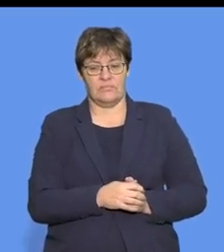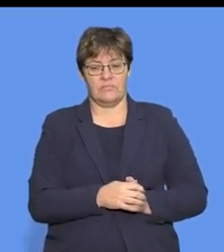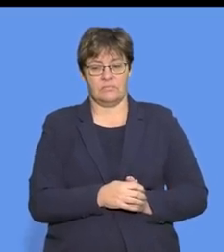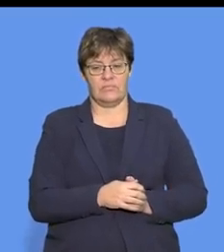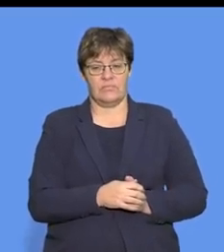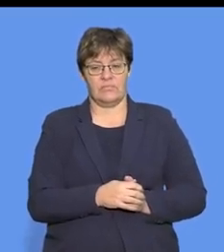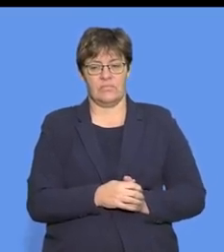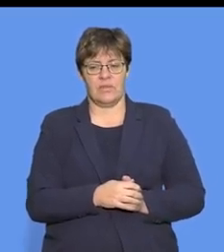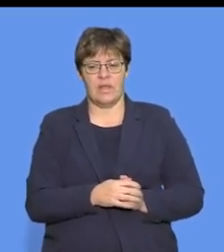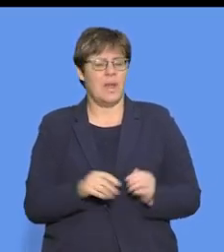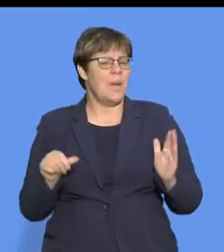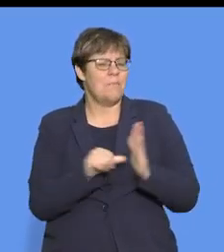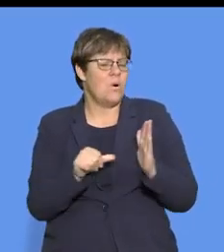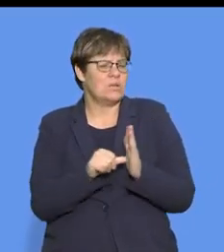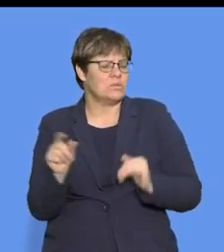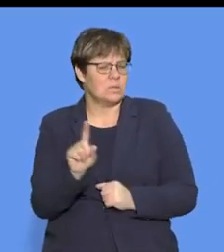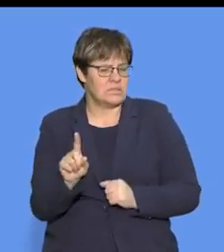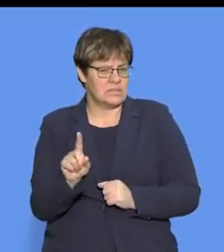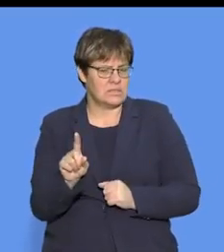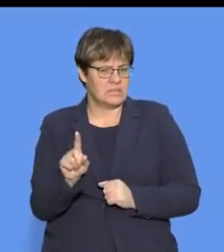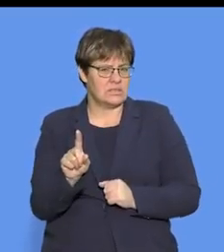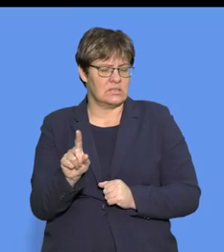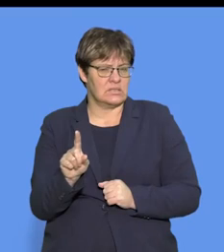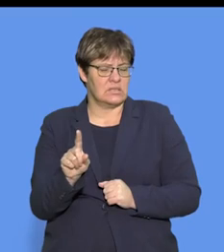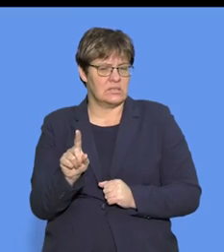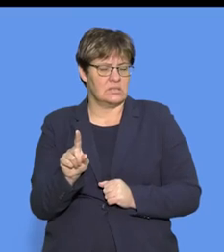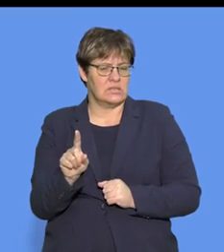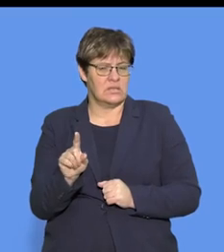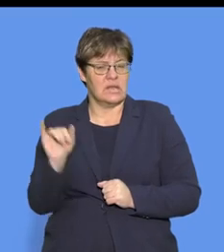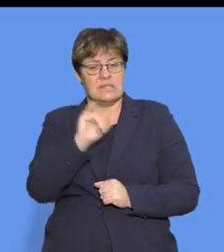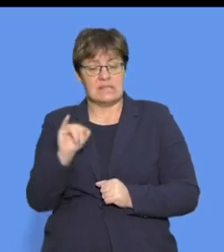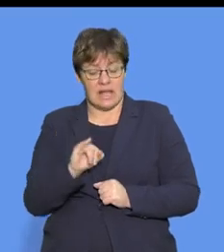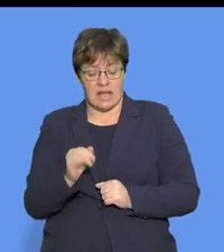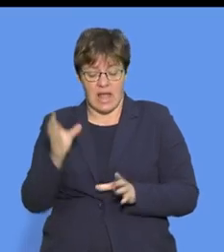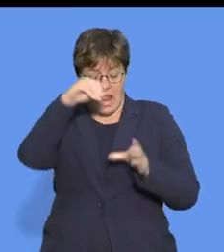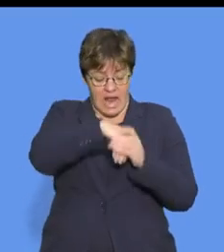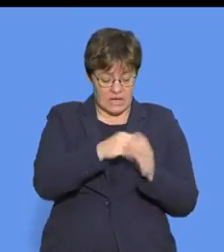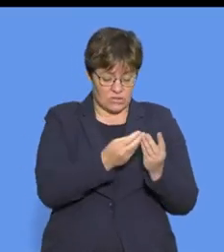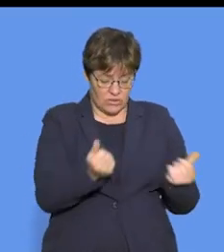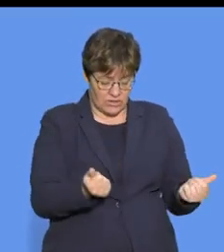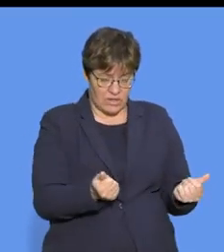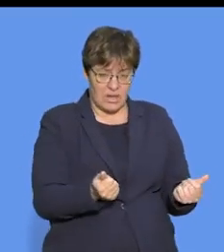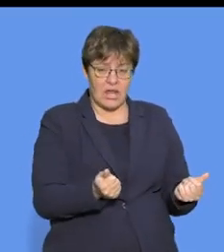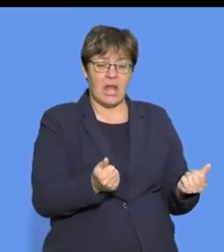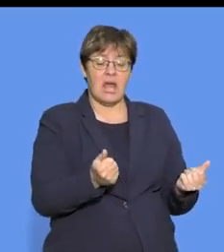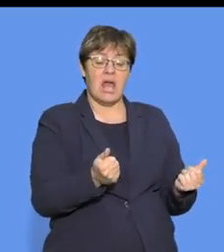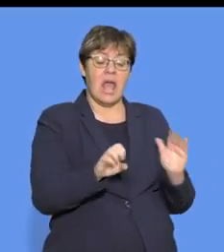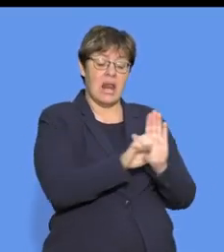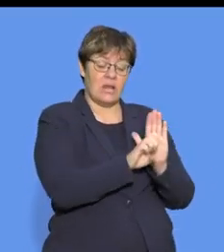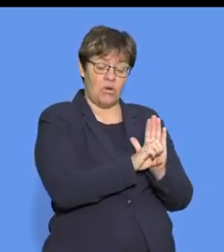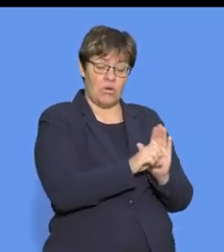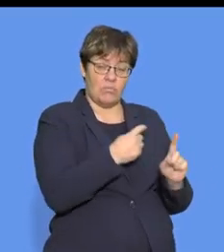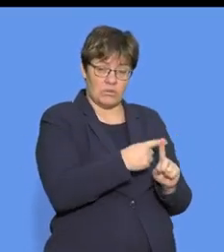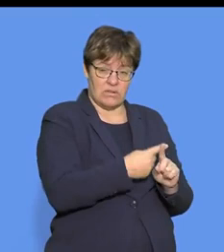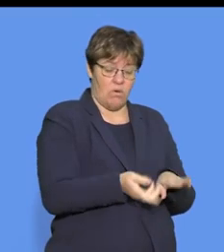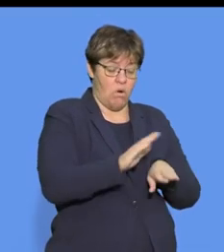Now, what's important is that the zinc jumps into the solution and electrons are